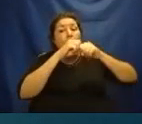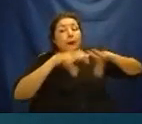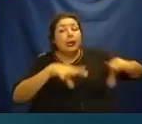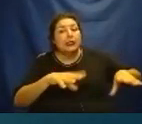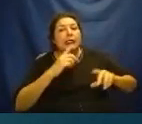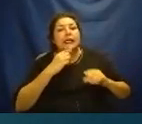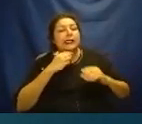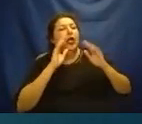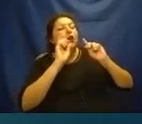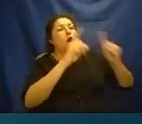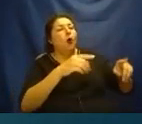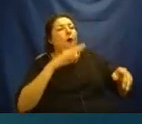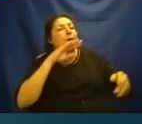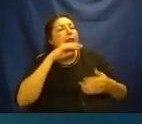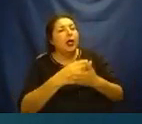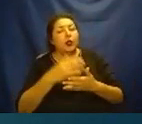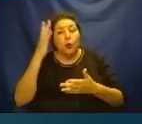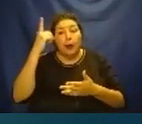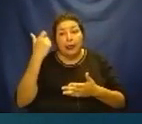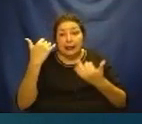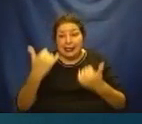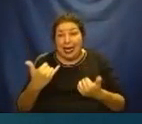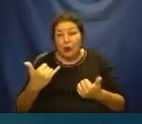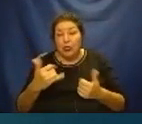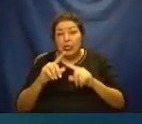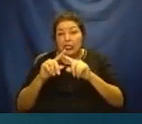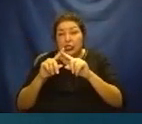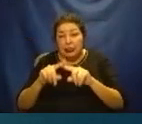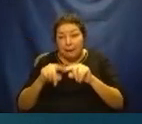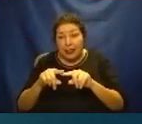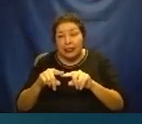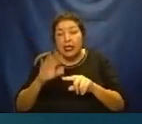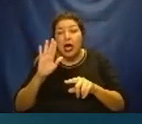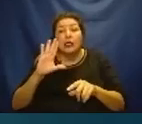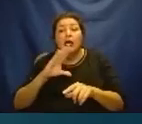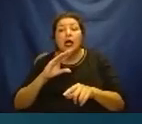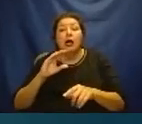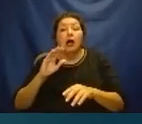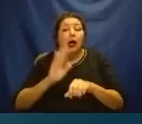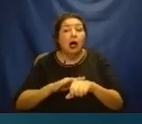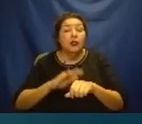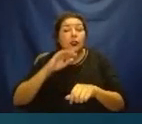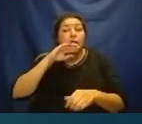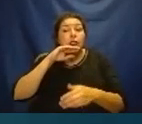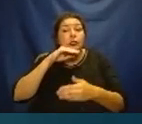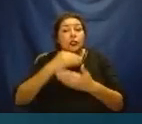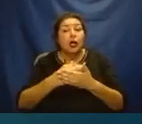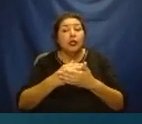is utterly and truly dependent upon the efforts of her daughter-in-law to survive.